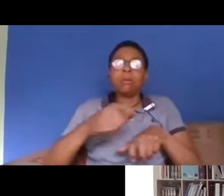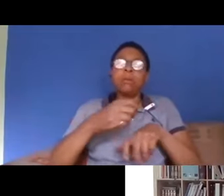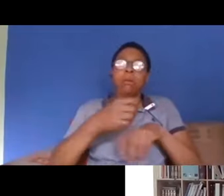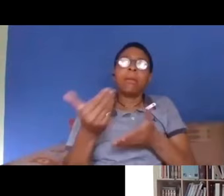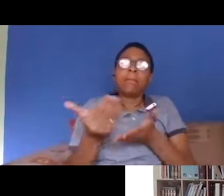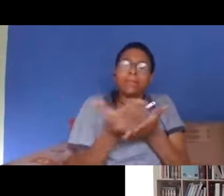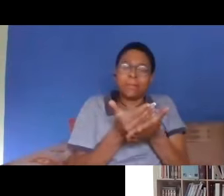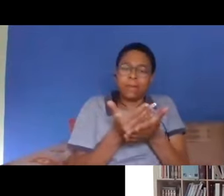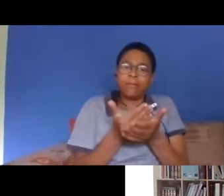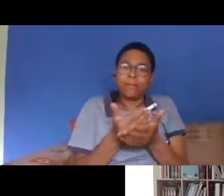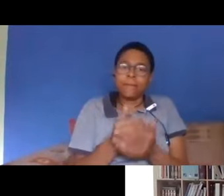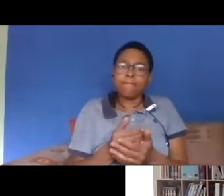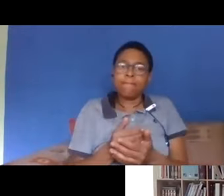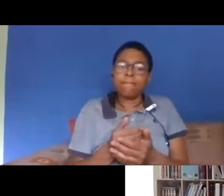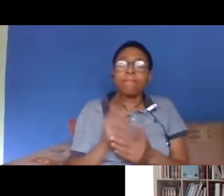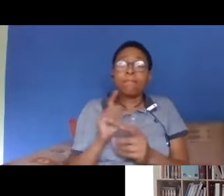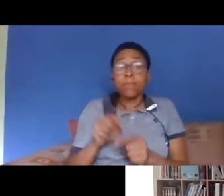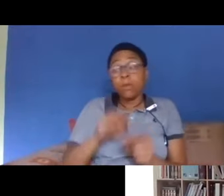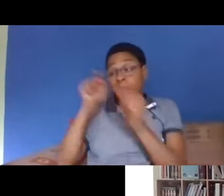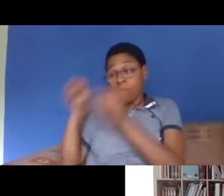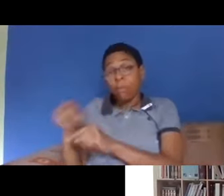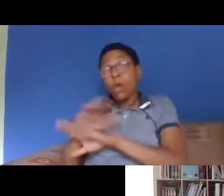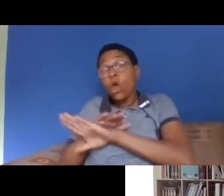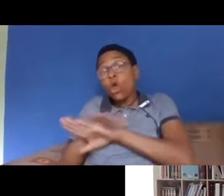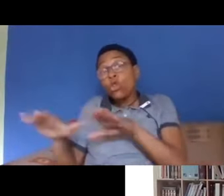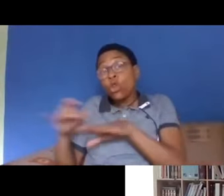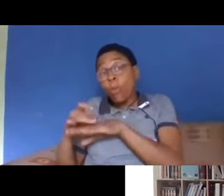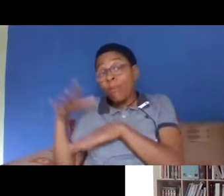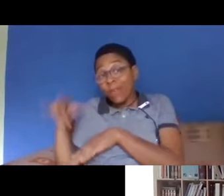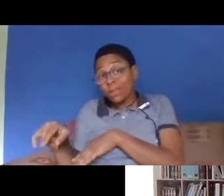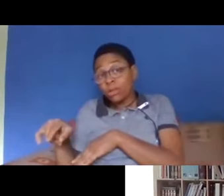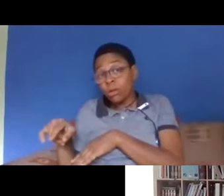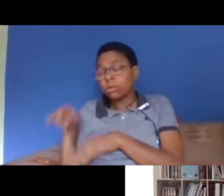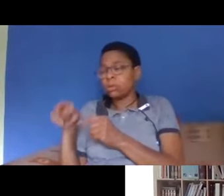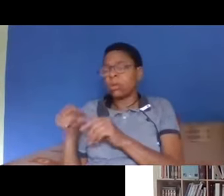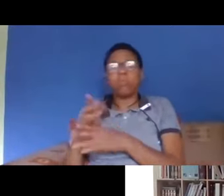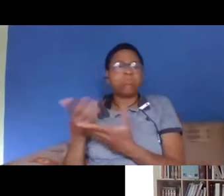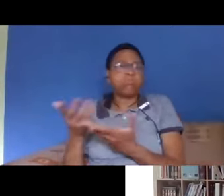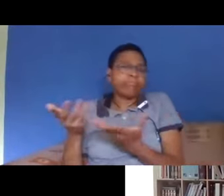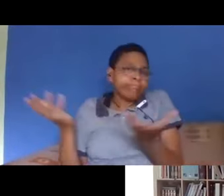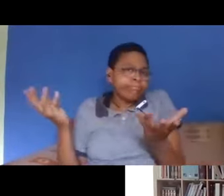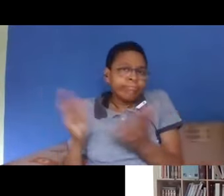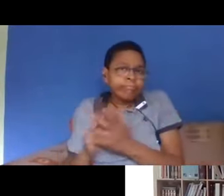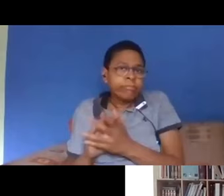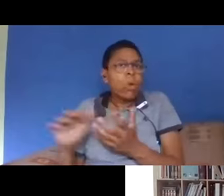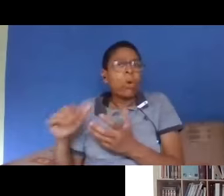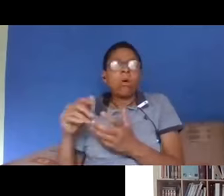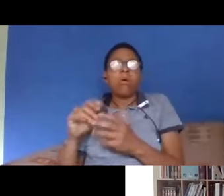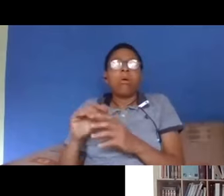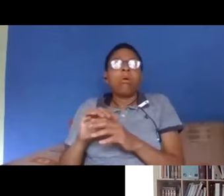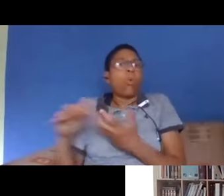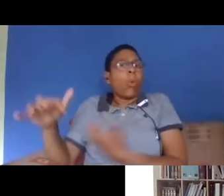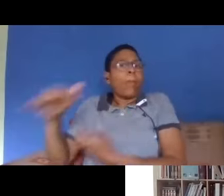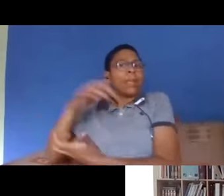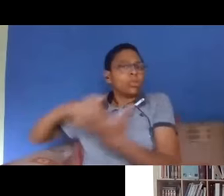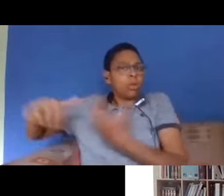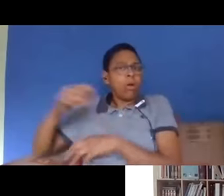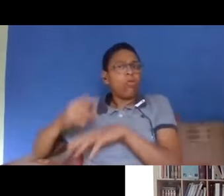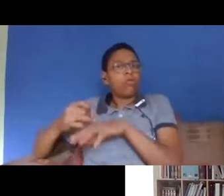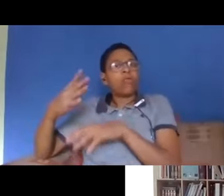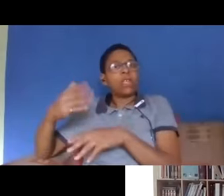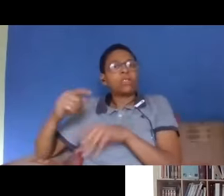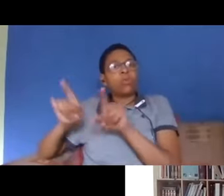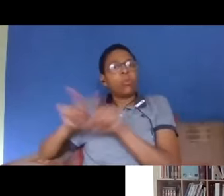So the non-professional, so groups that include non-professionals or a mixture, at the moment have to